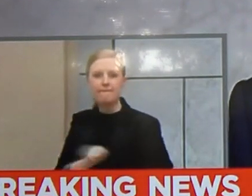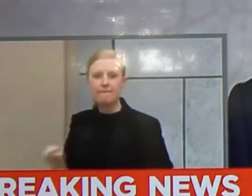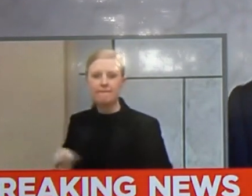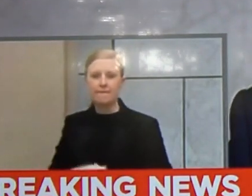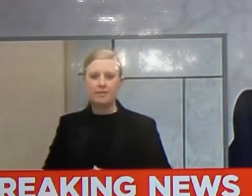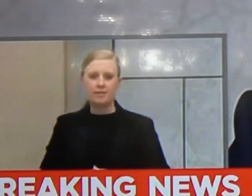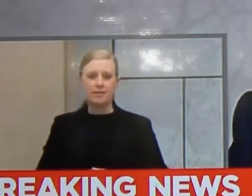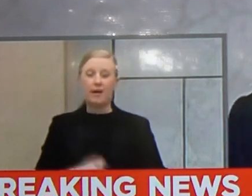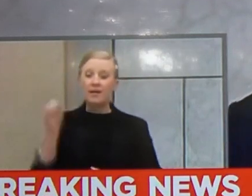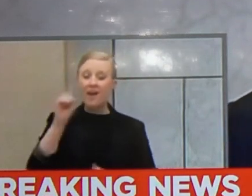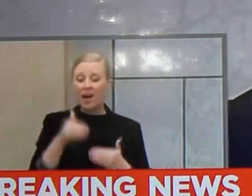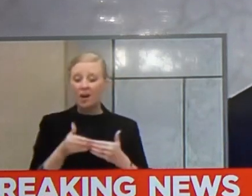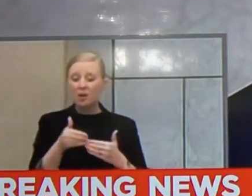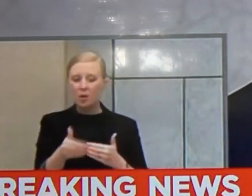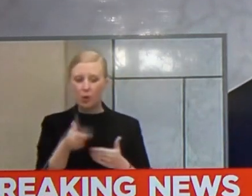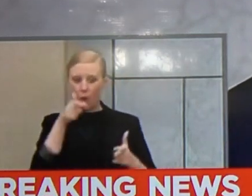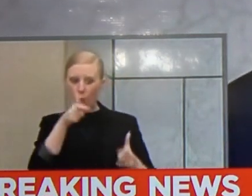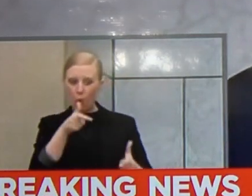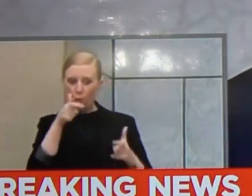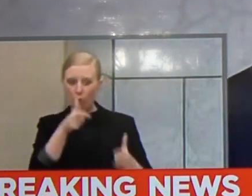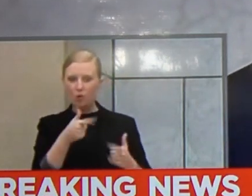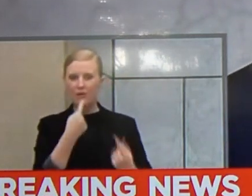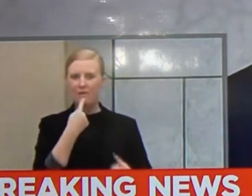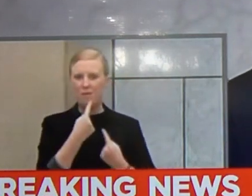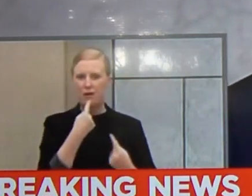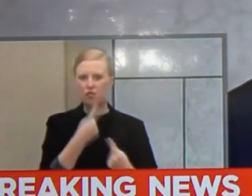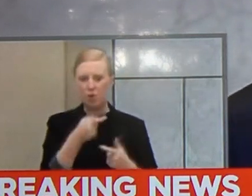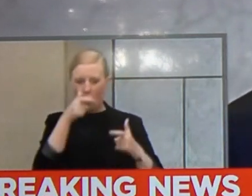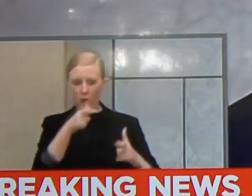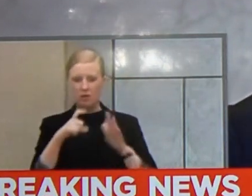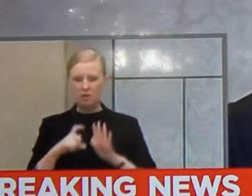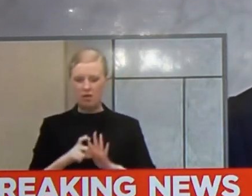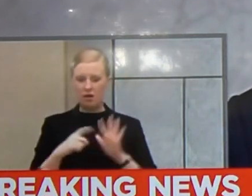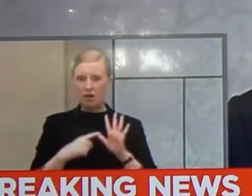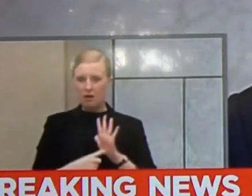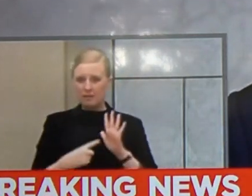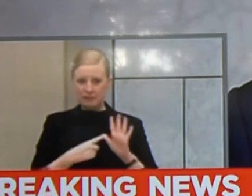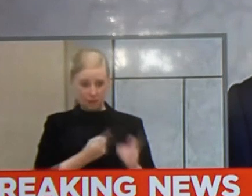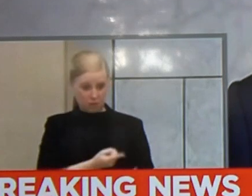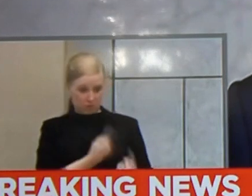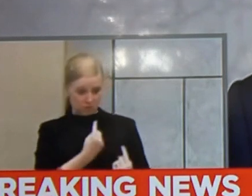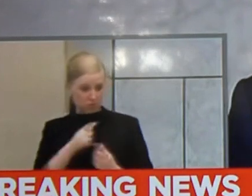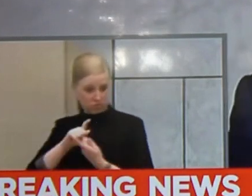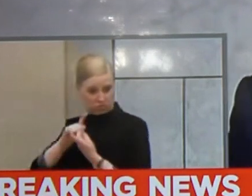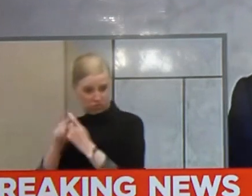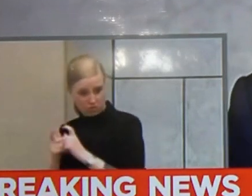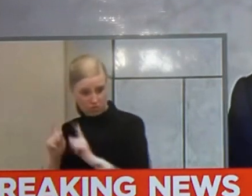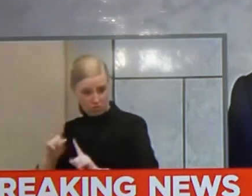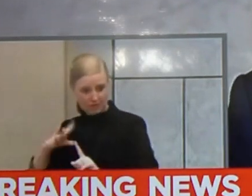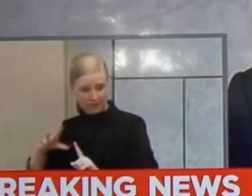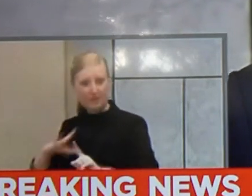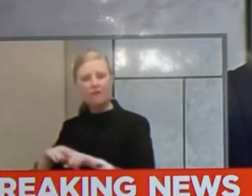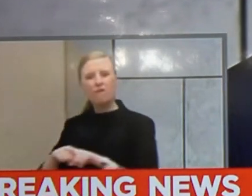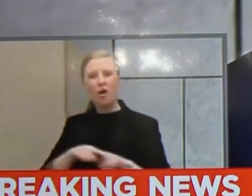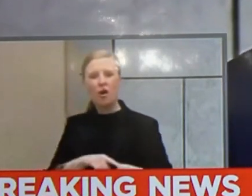by what that's telling us, what the medical experts are telling us, but also in the area of education. We had a good discussion about education again